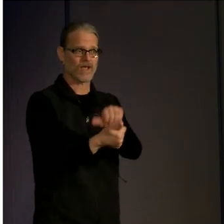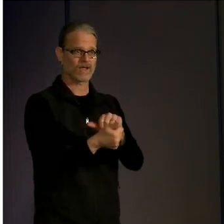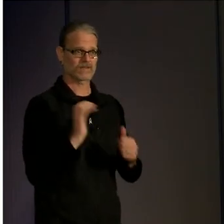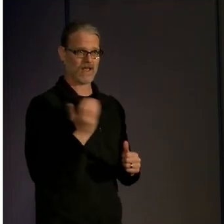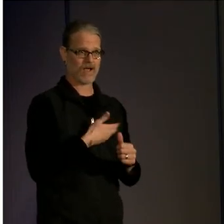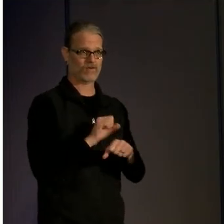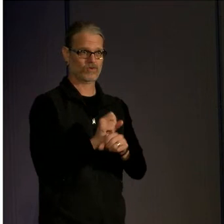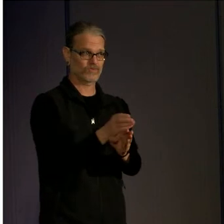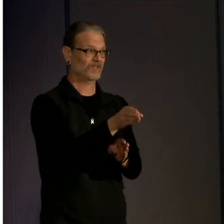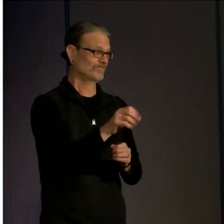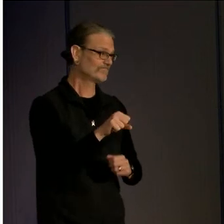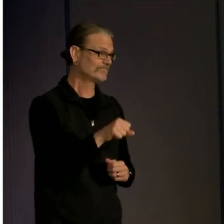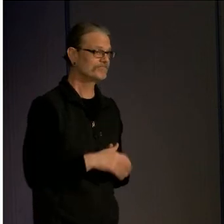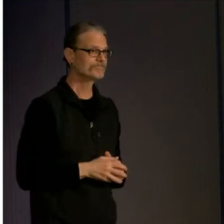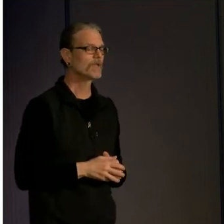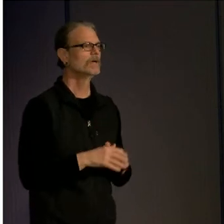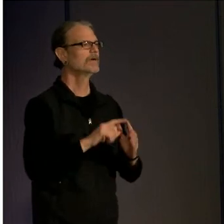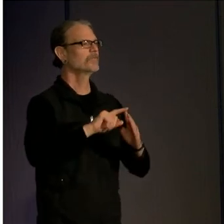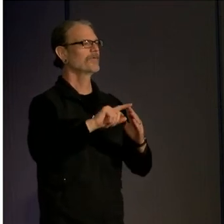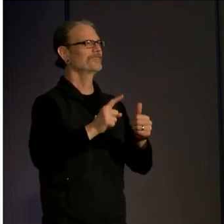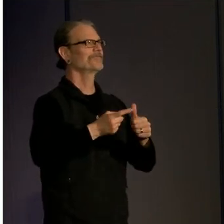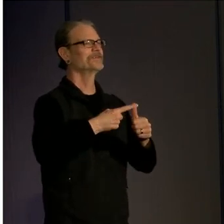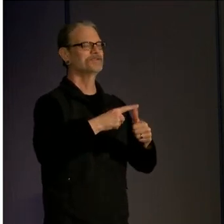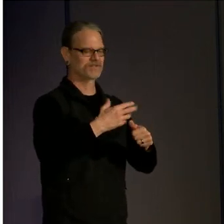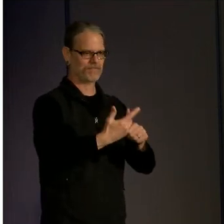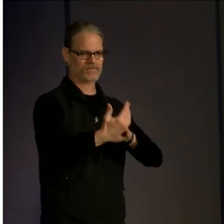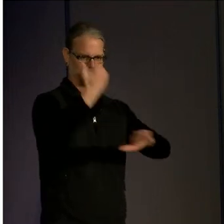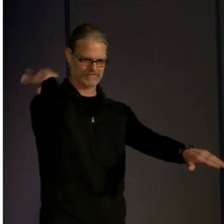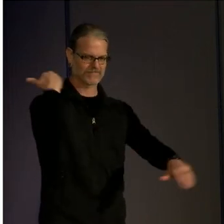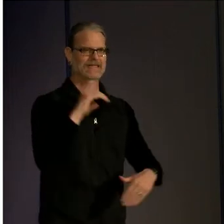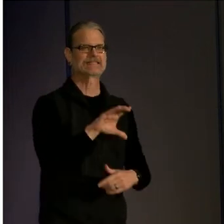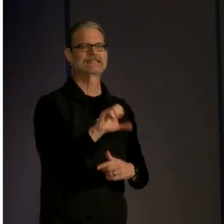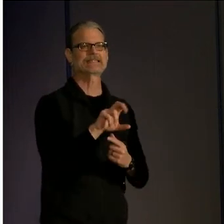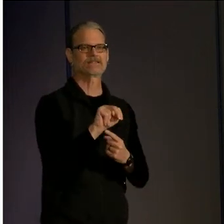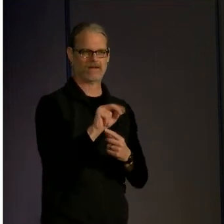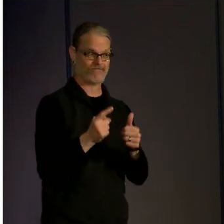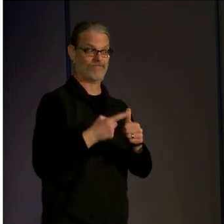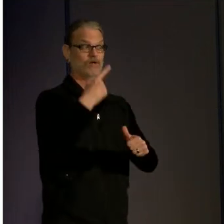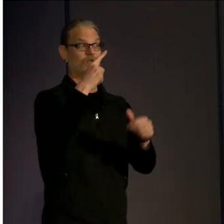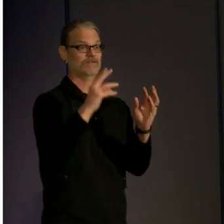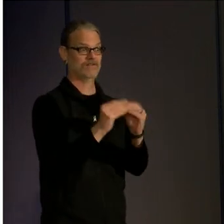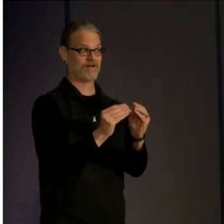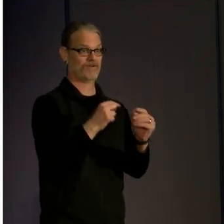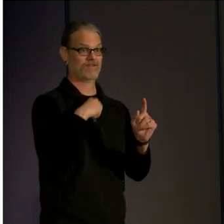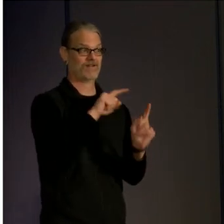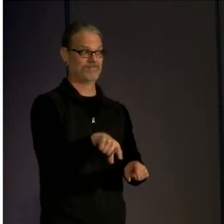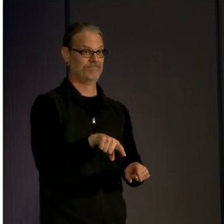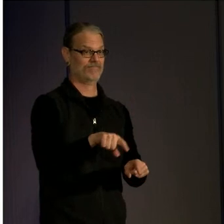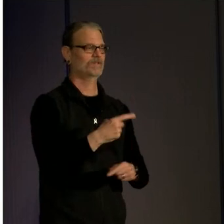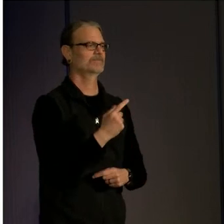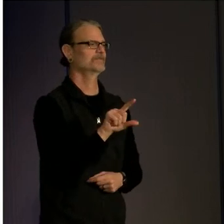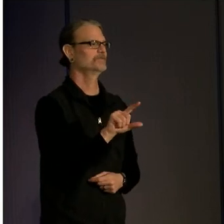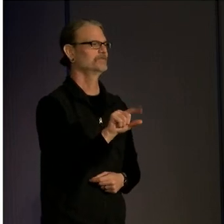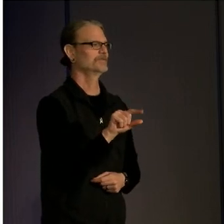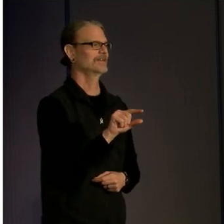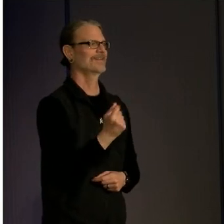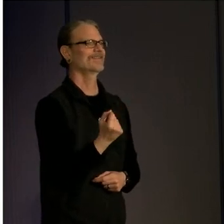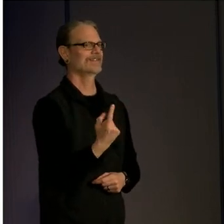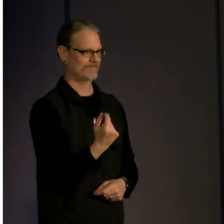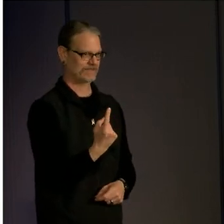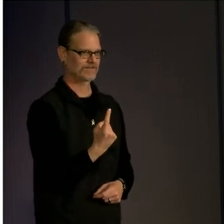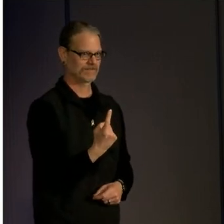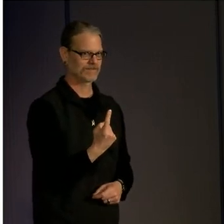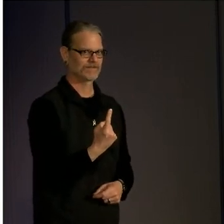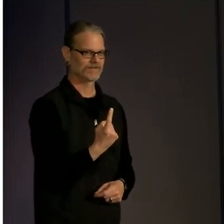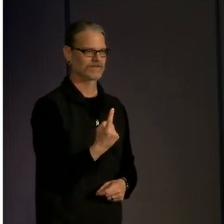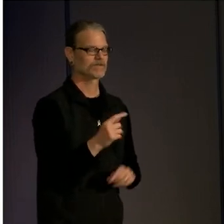want to start by going back to the first CSUN conference that I attended in person, which was 2011. And if you